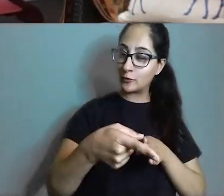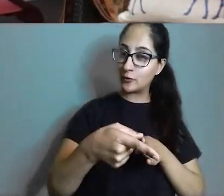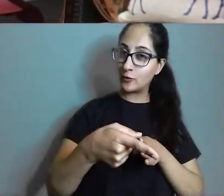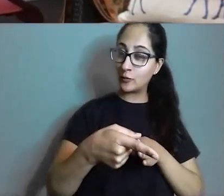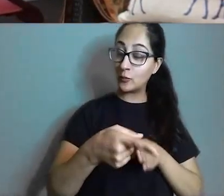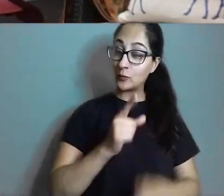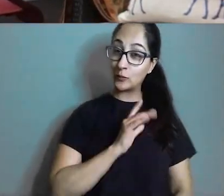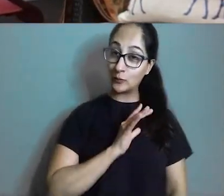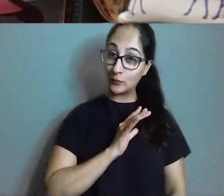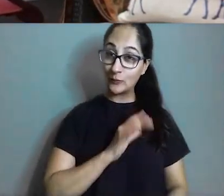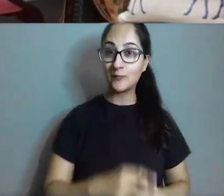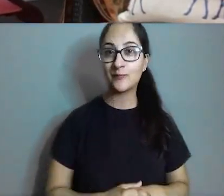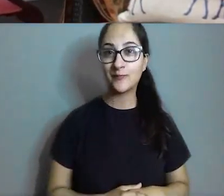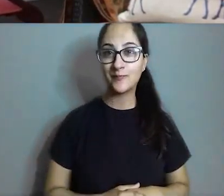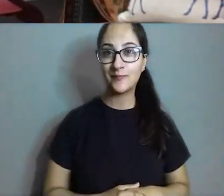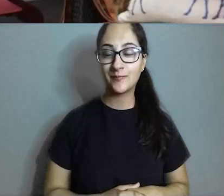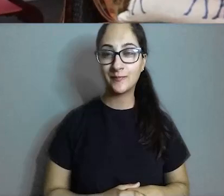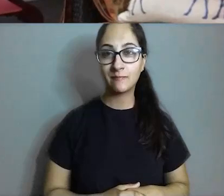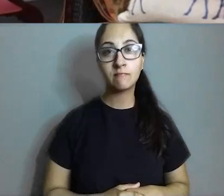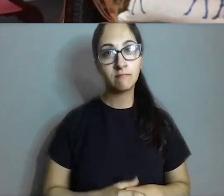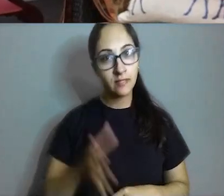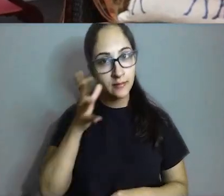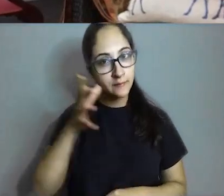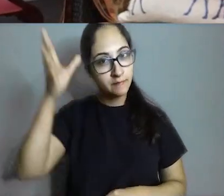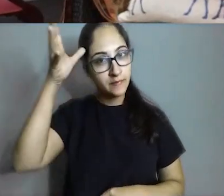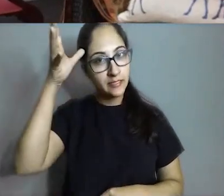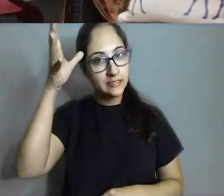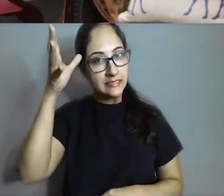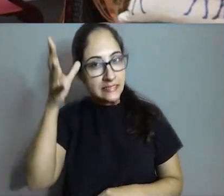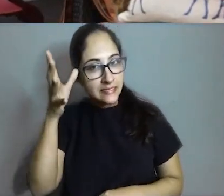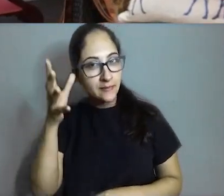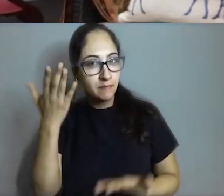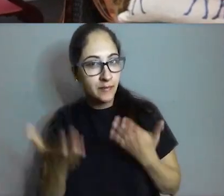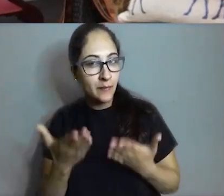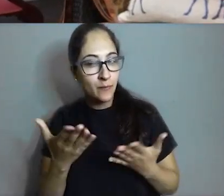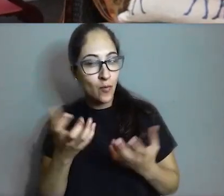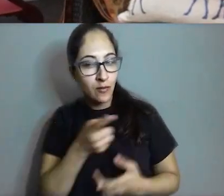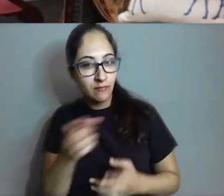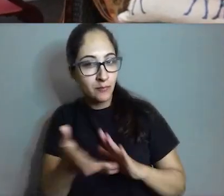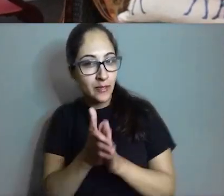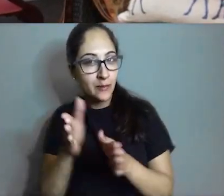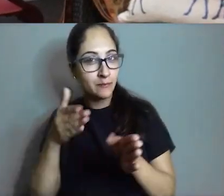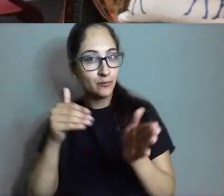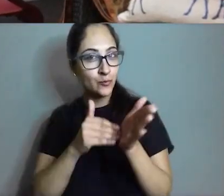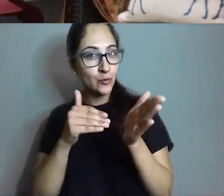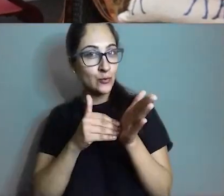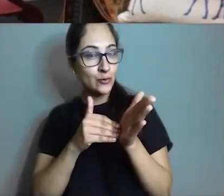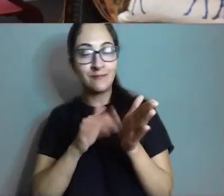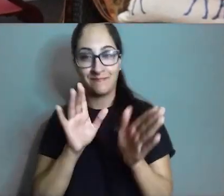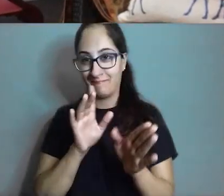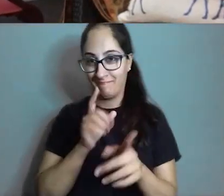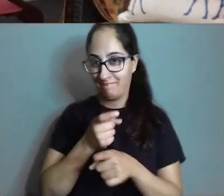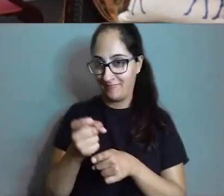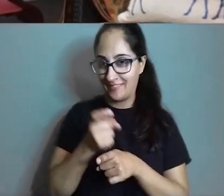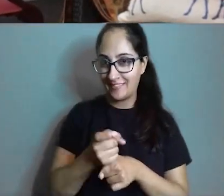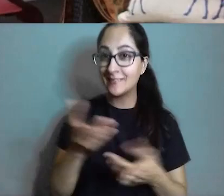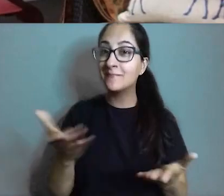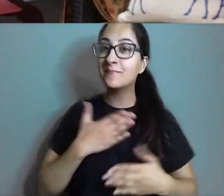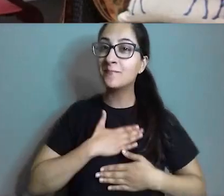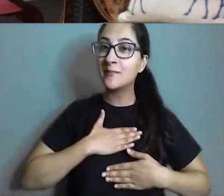they're taking it to a whole new level. Still, their parents secretly wish they'd just apply to medical